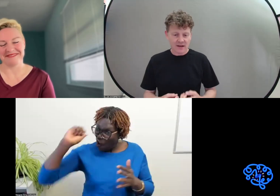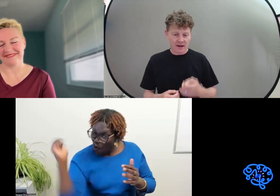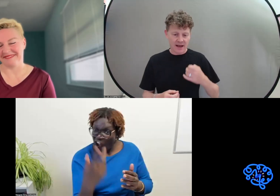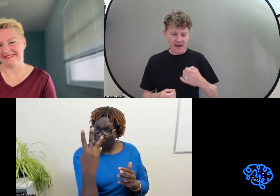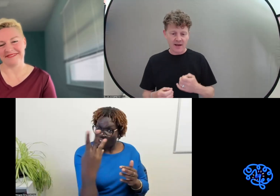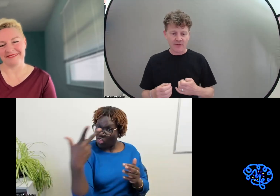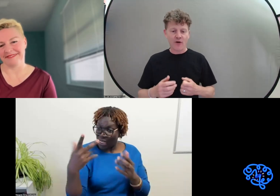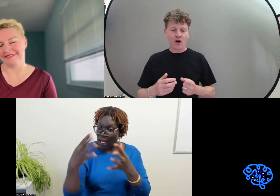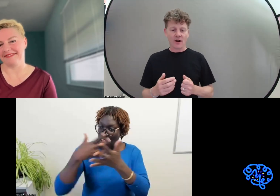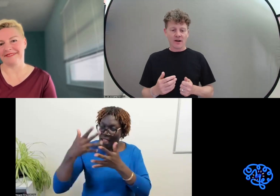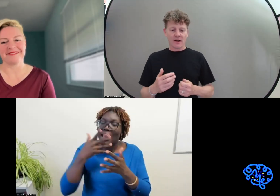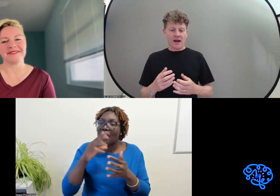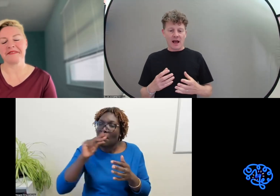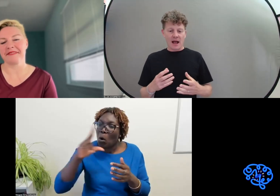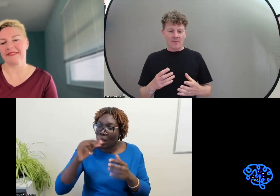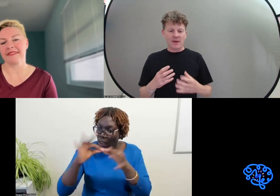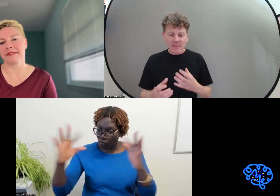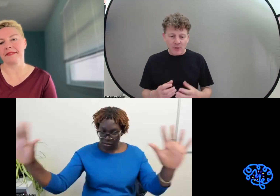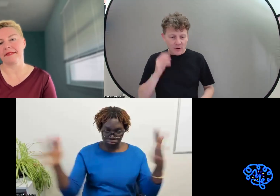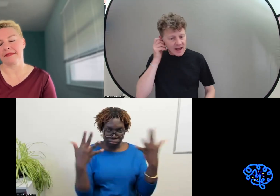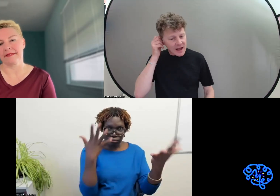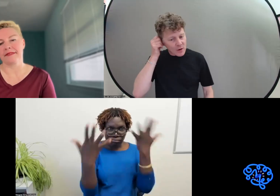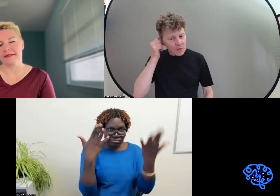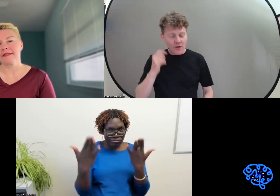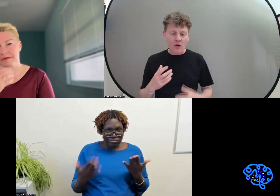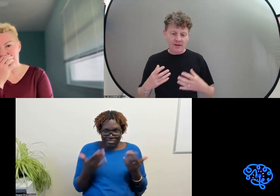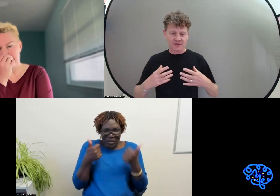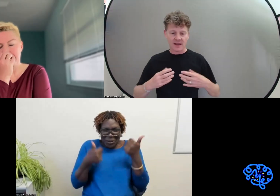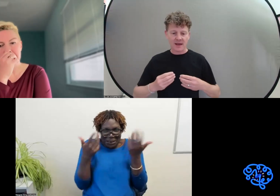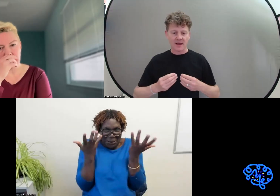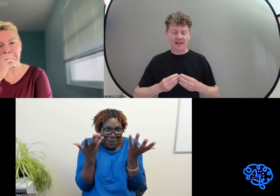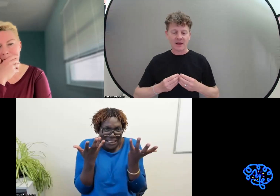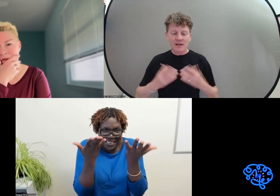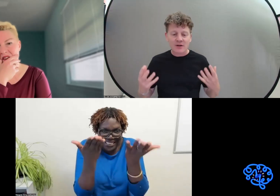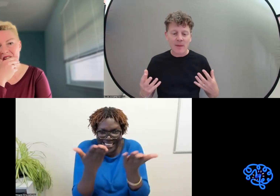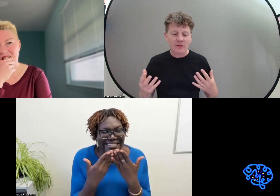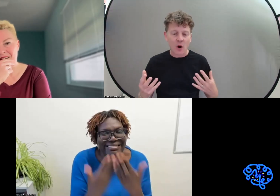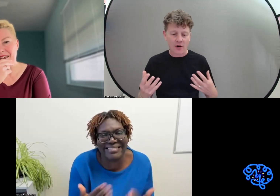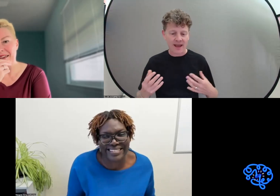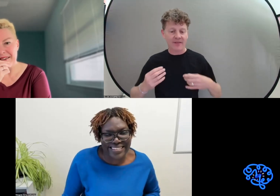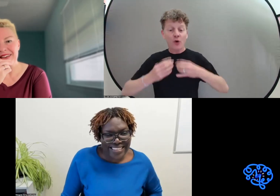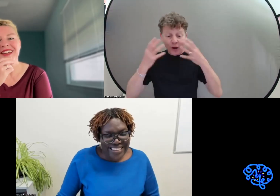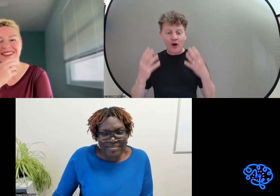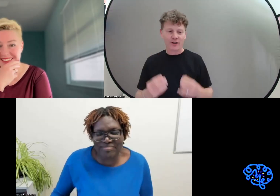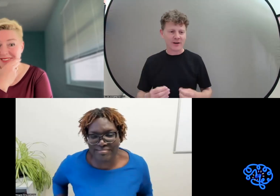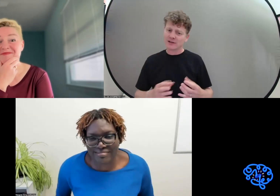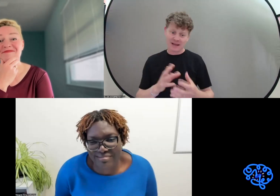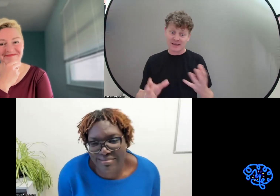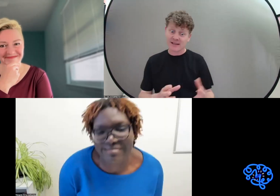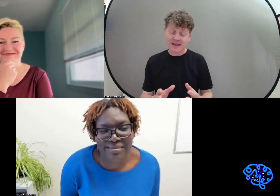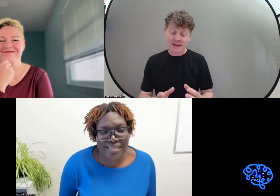select for people with all this linguistic repertoire going on?